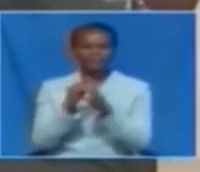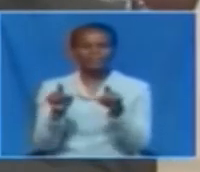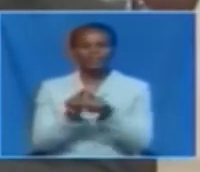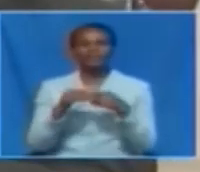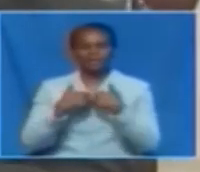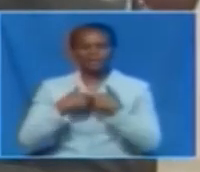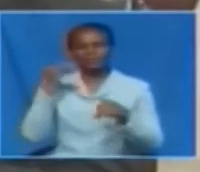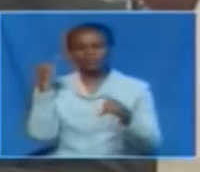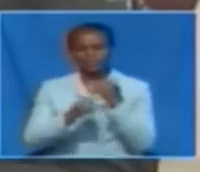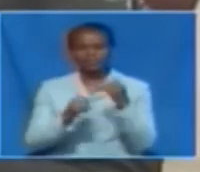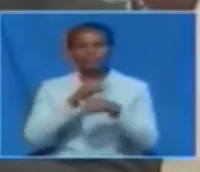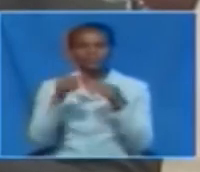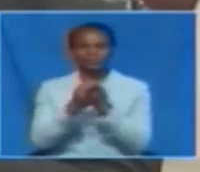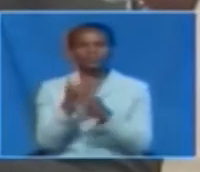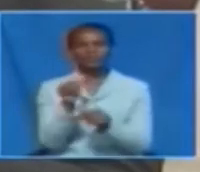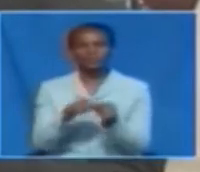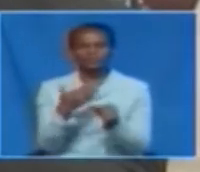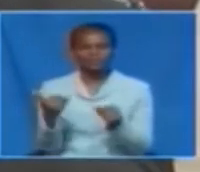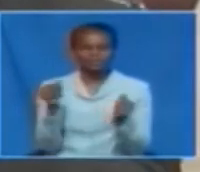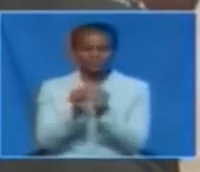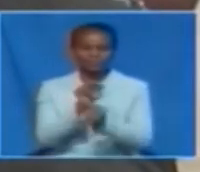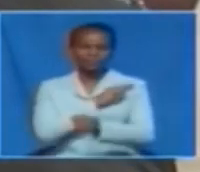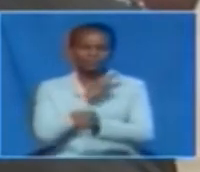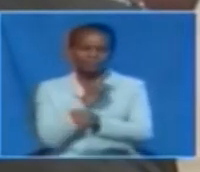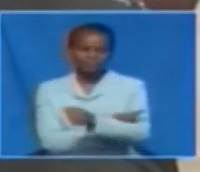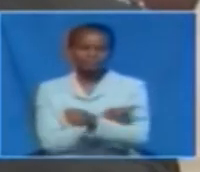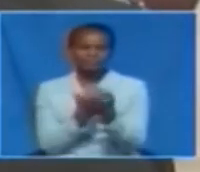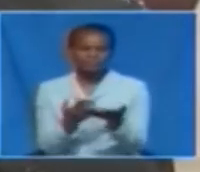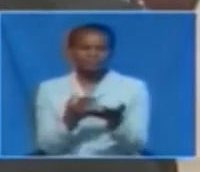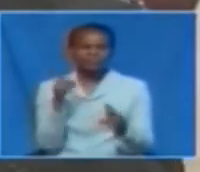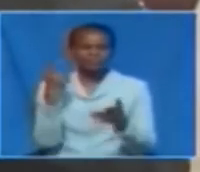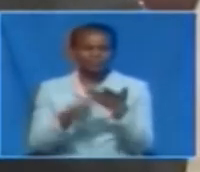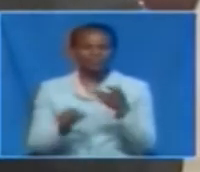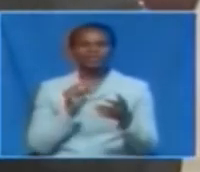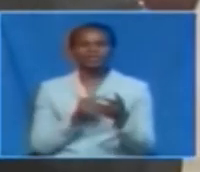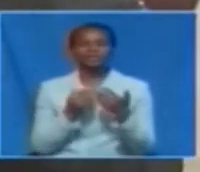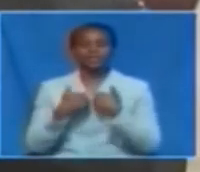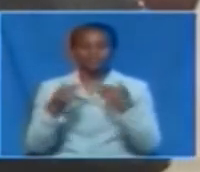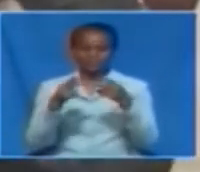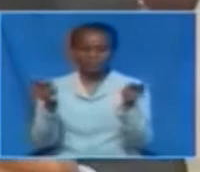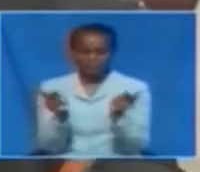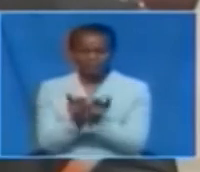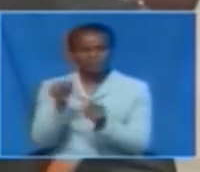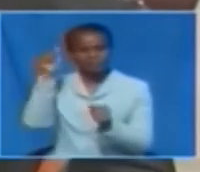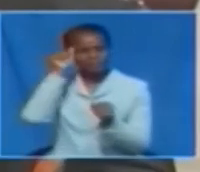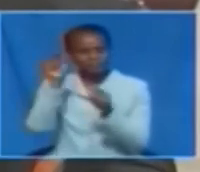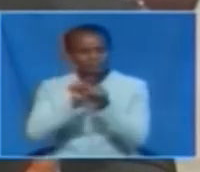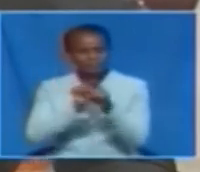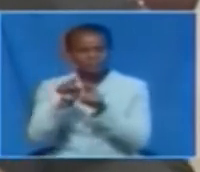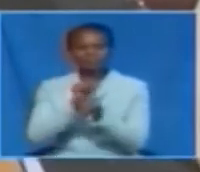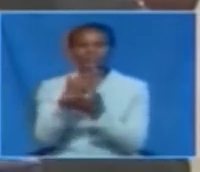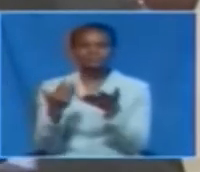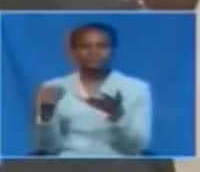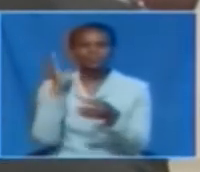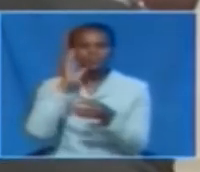actually combine these two with a resource envelope. So I think that once we come to a place where we agree on something, we